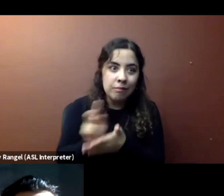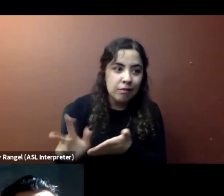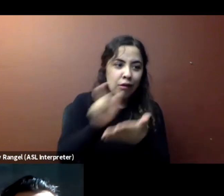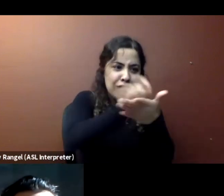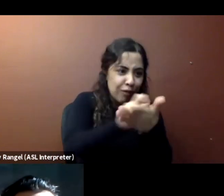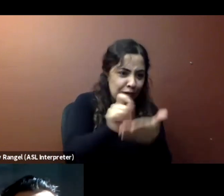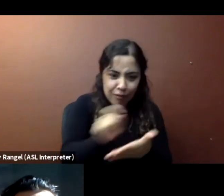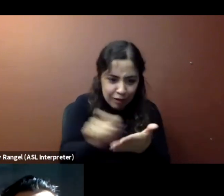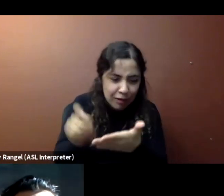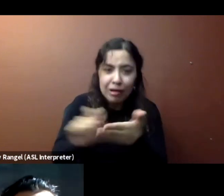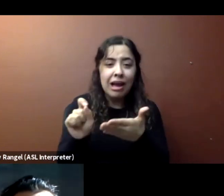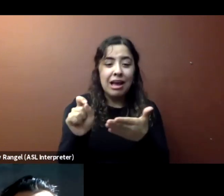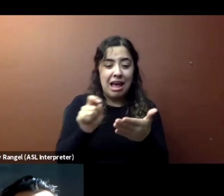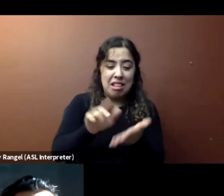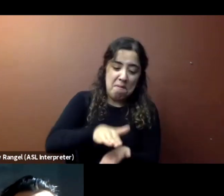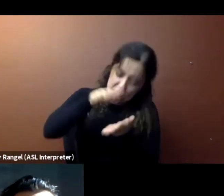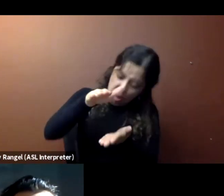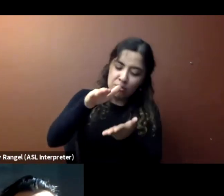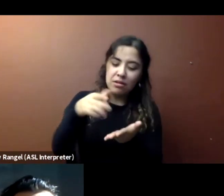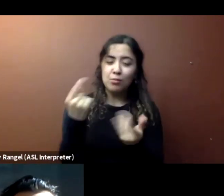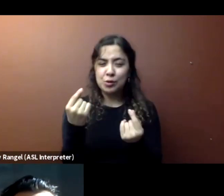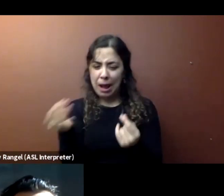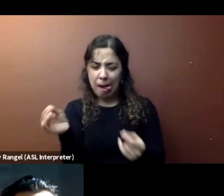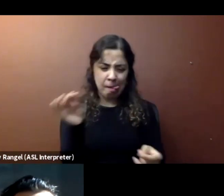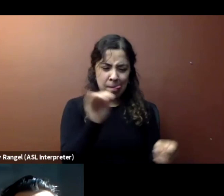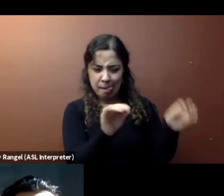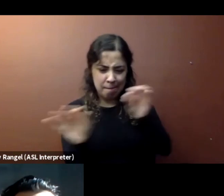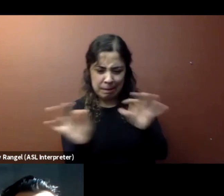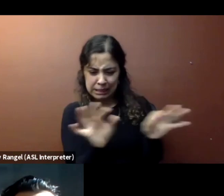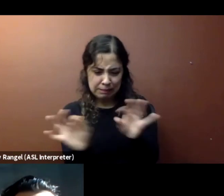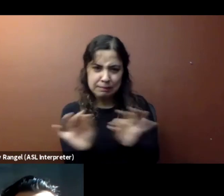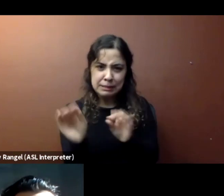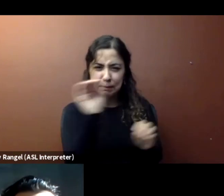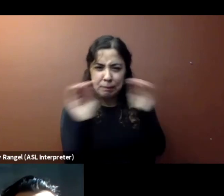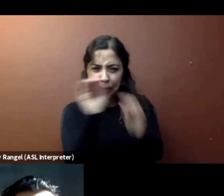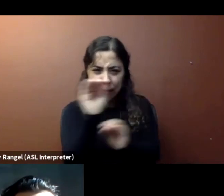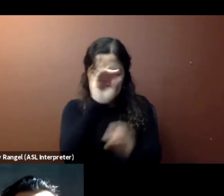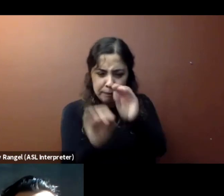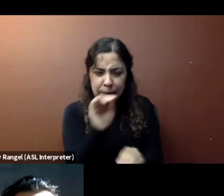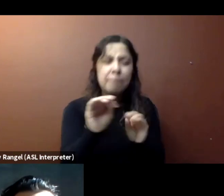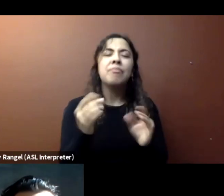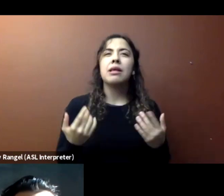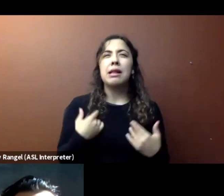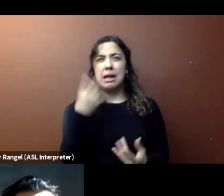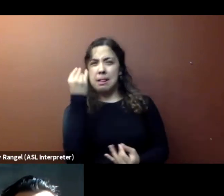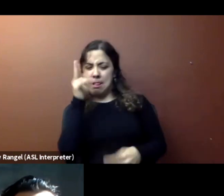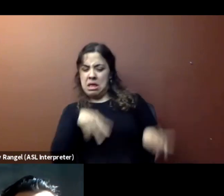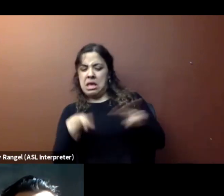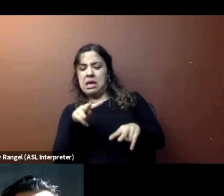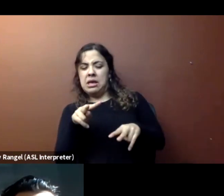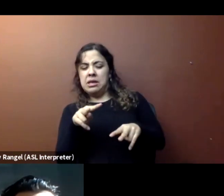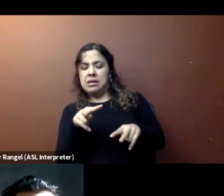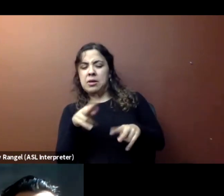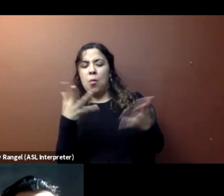it all together. And I'm like, what am I seeing here? What's the thread in this like raw material? And so like, that's